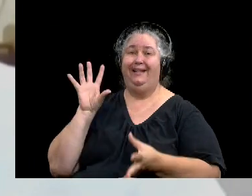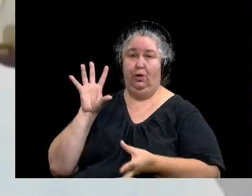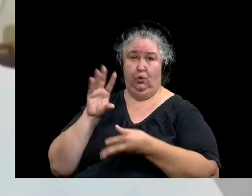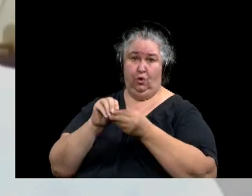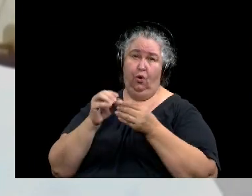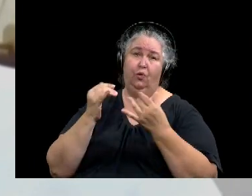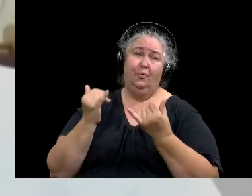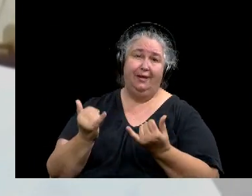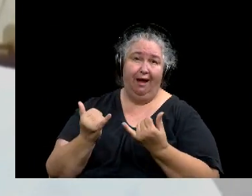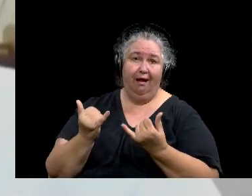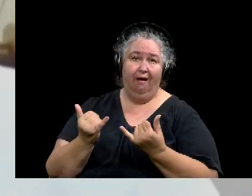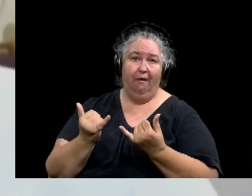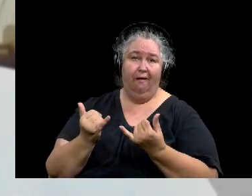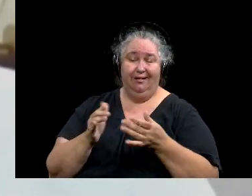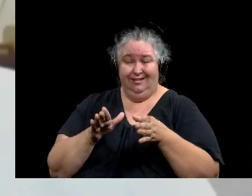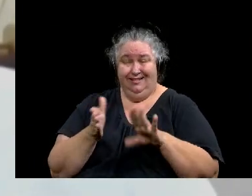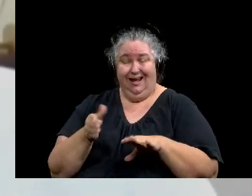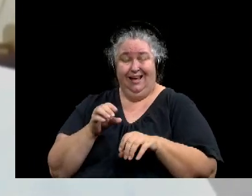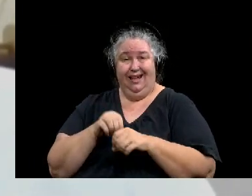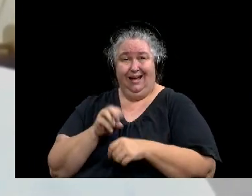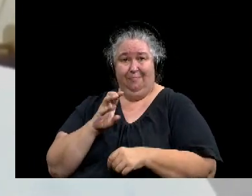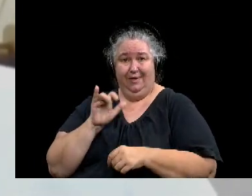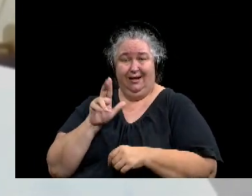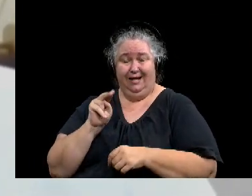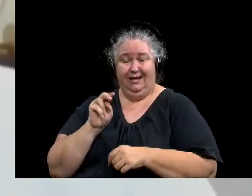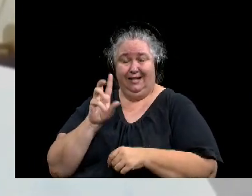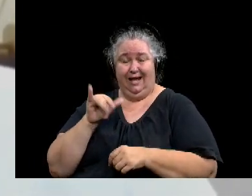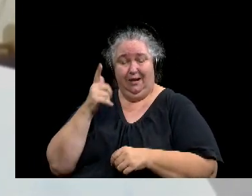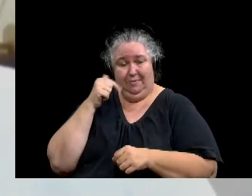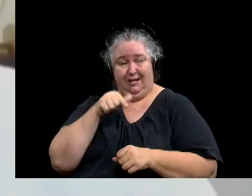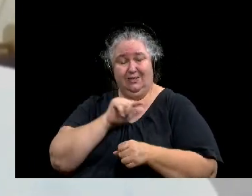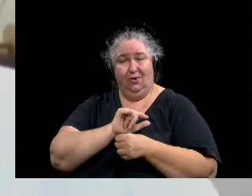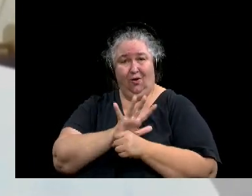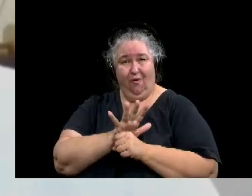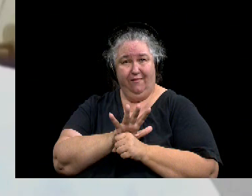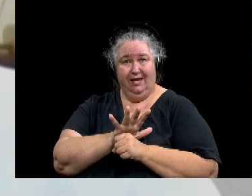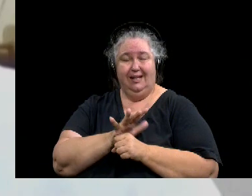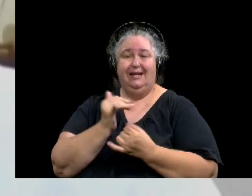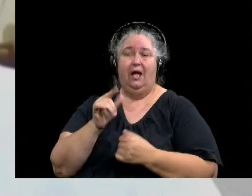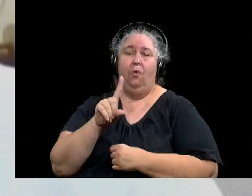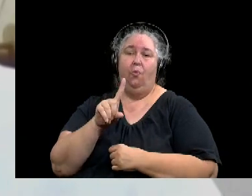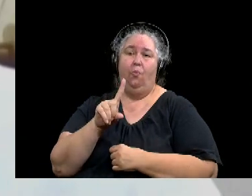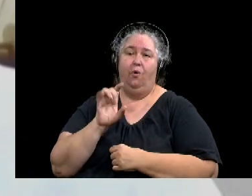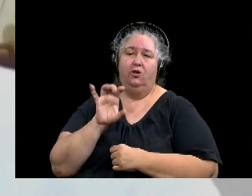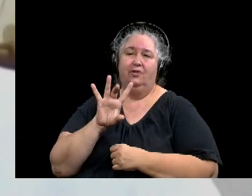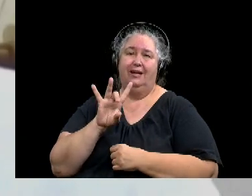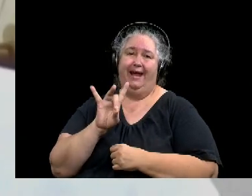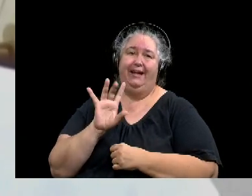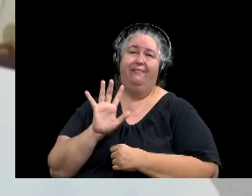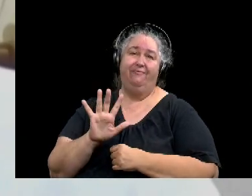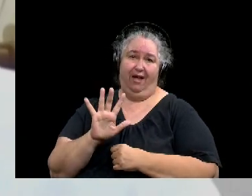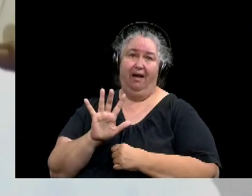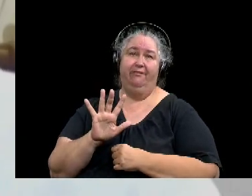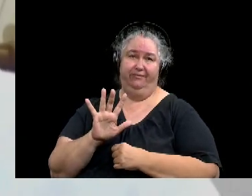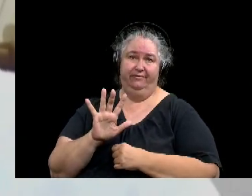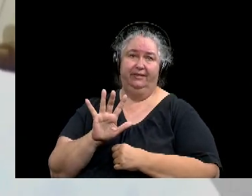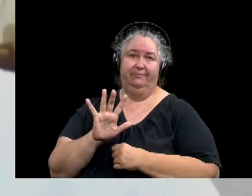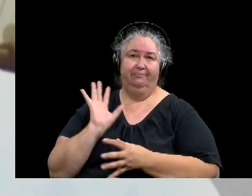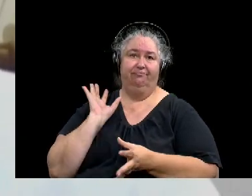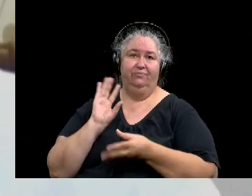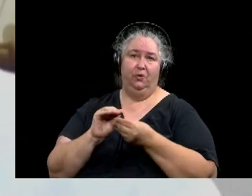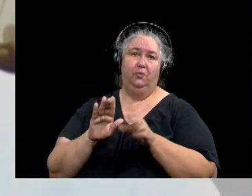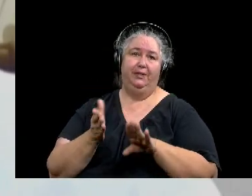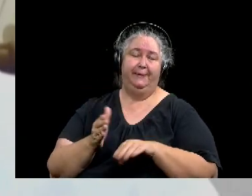total deaths in McLennan County due to COVID-19 to 185 deaths.